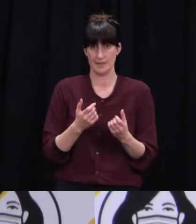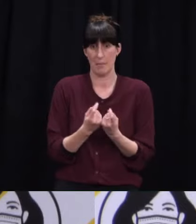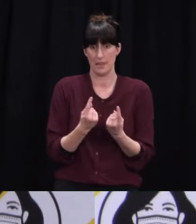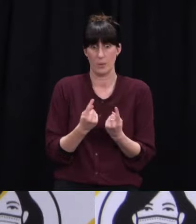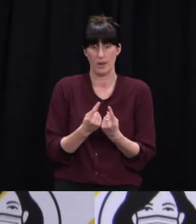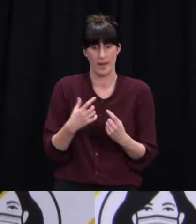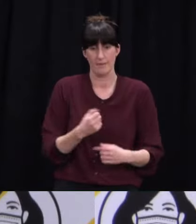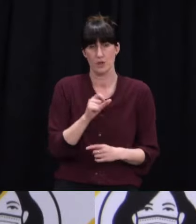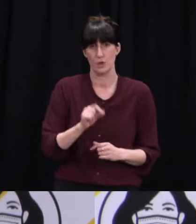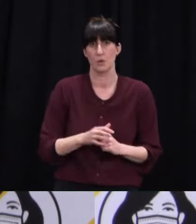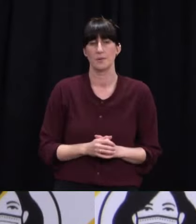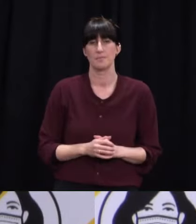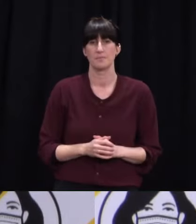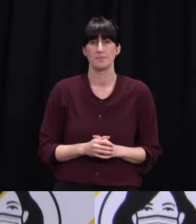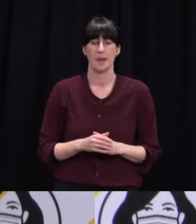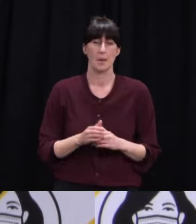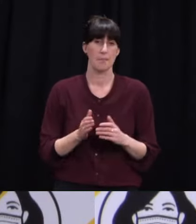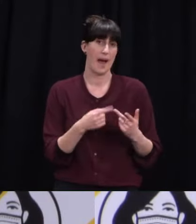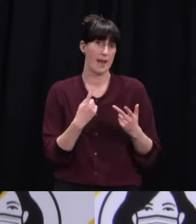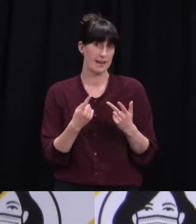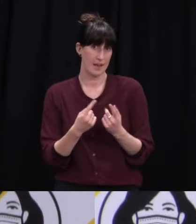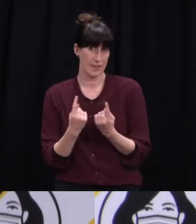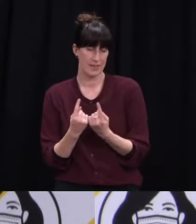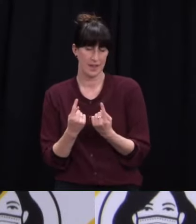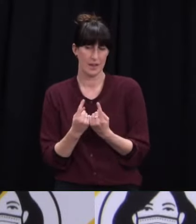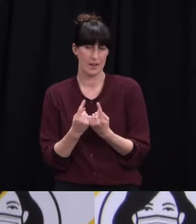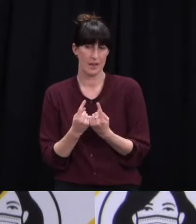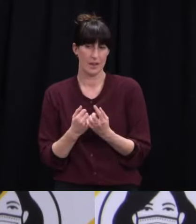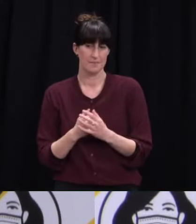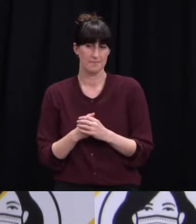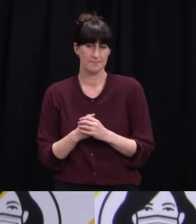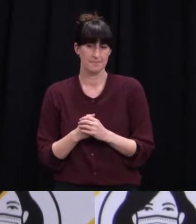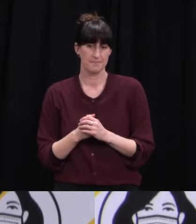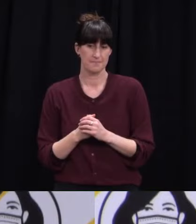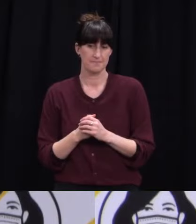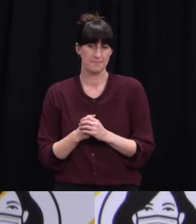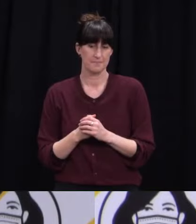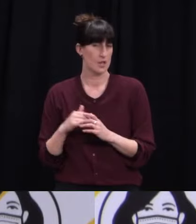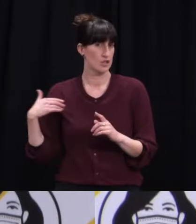working through at the moment is just we've not ever had